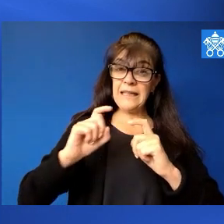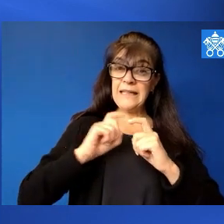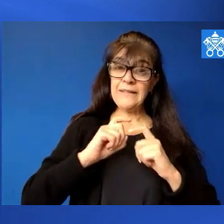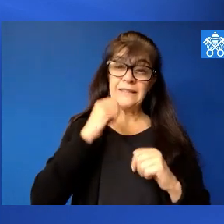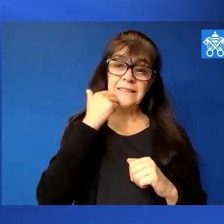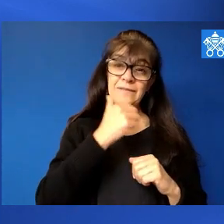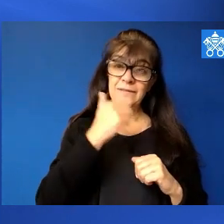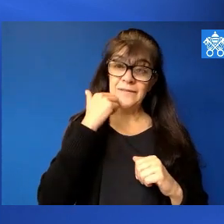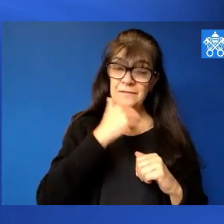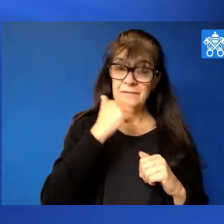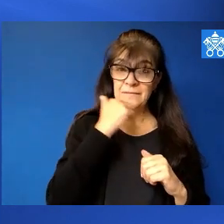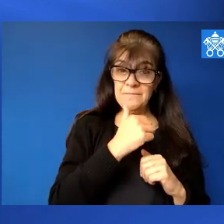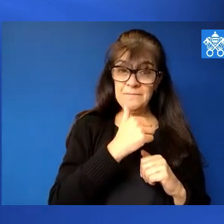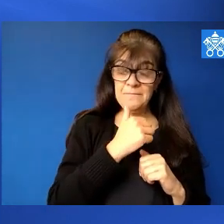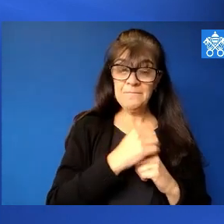Panem nostrum